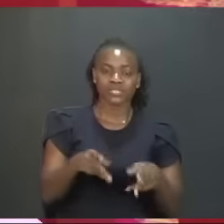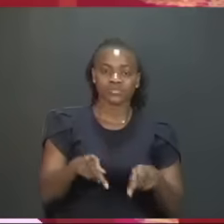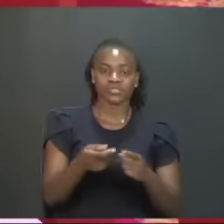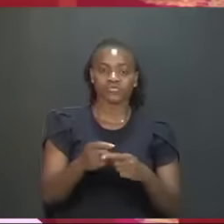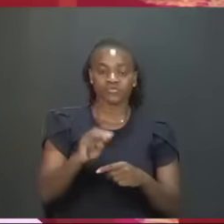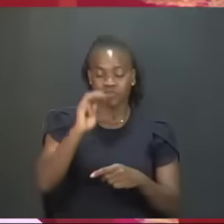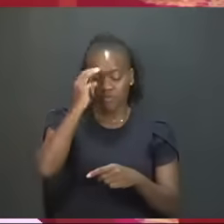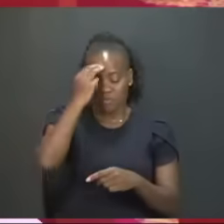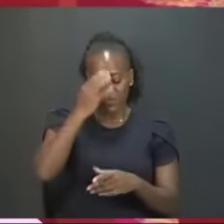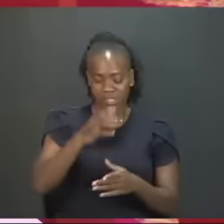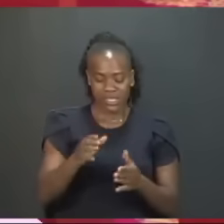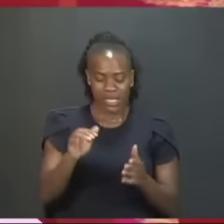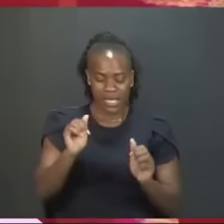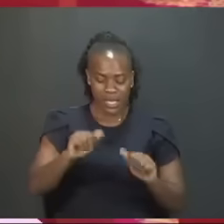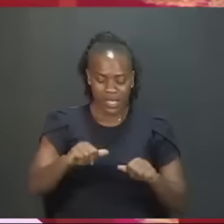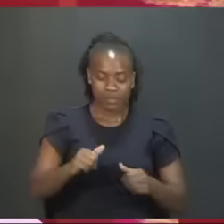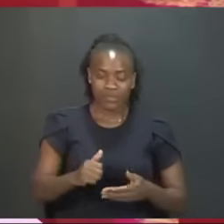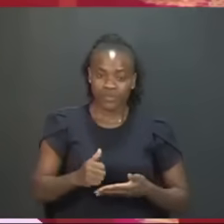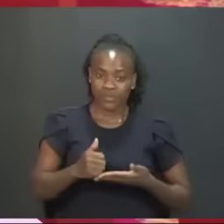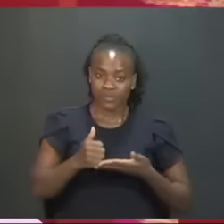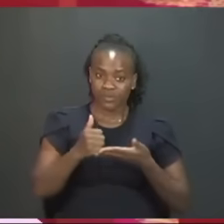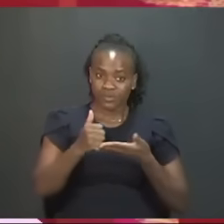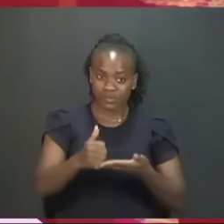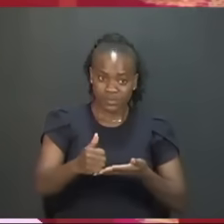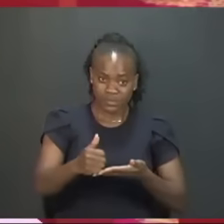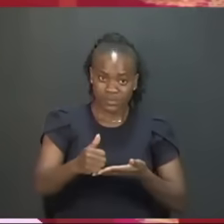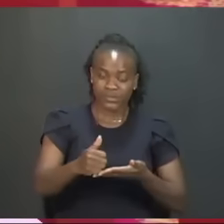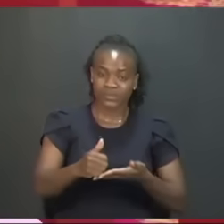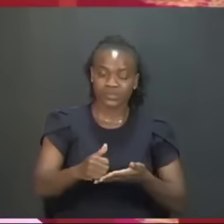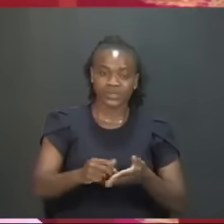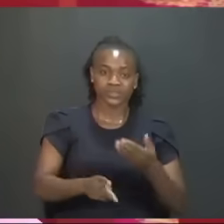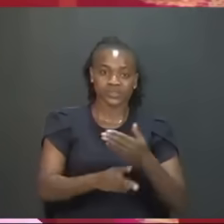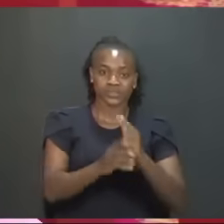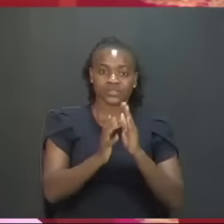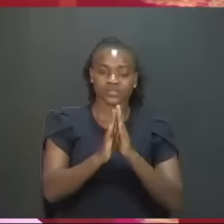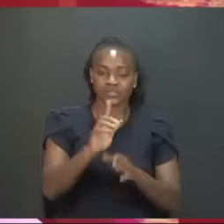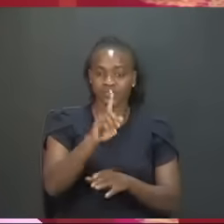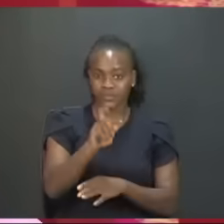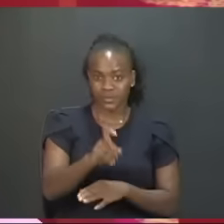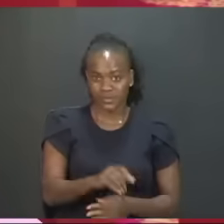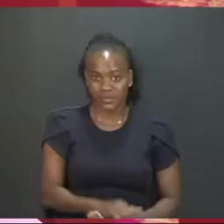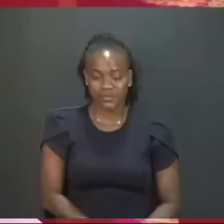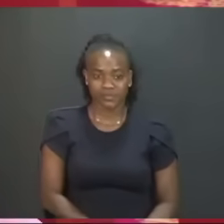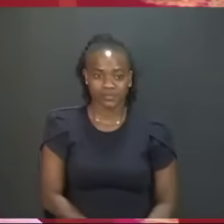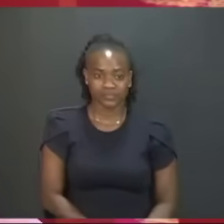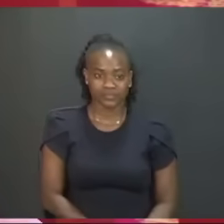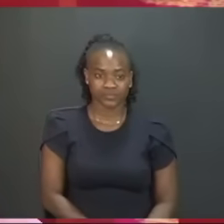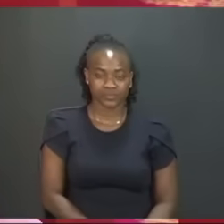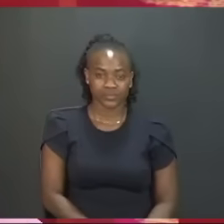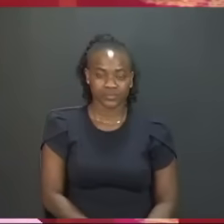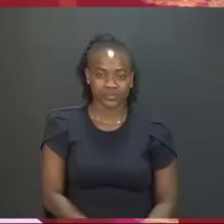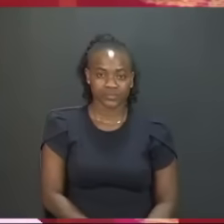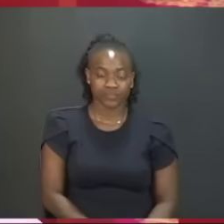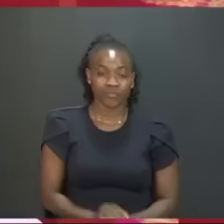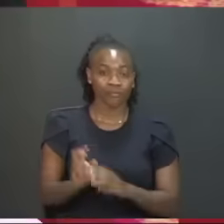deputy will answer the question. Mr. Speaker, this issue about